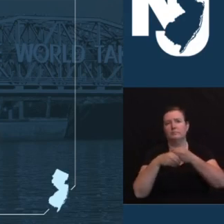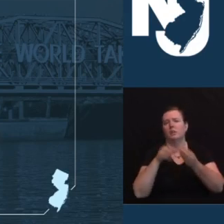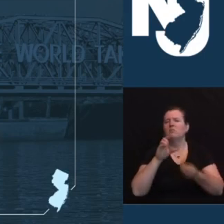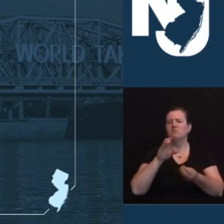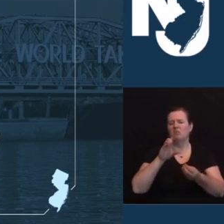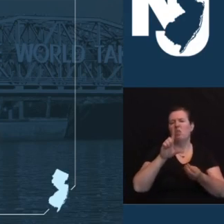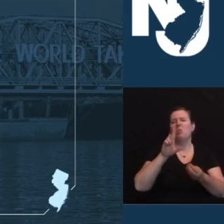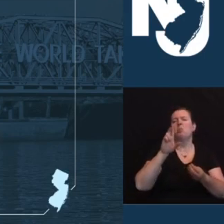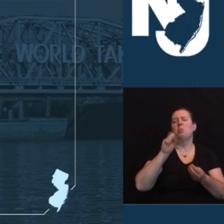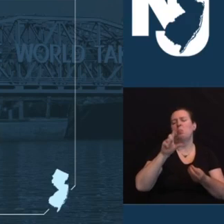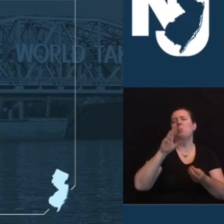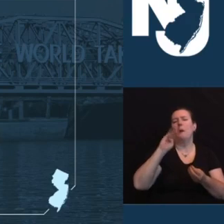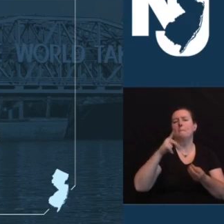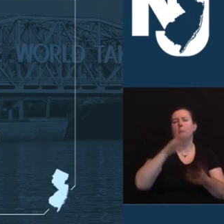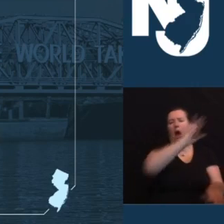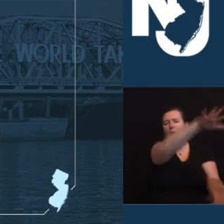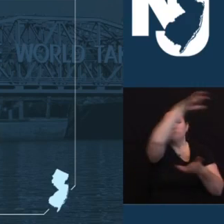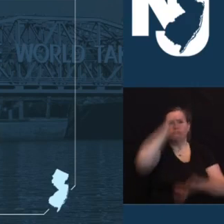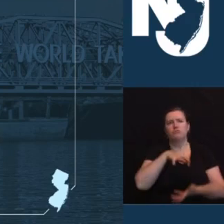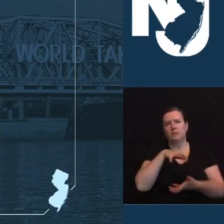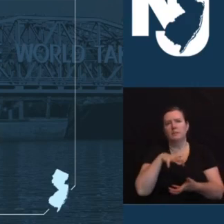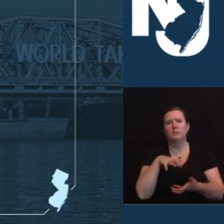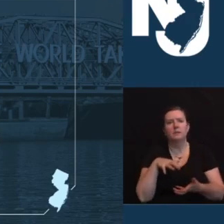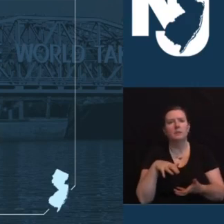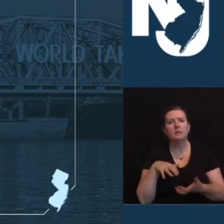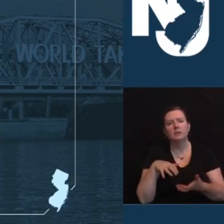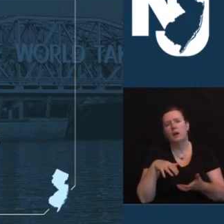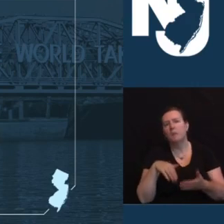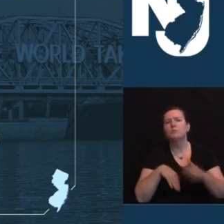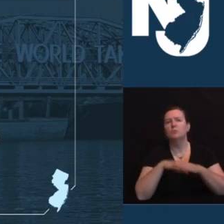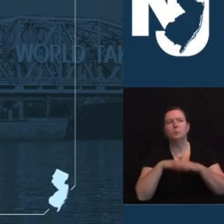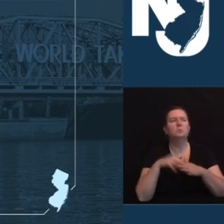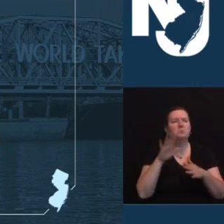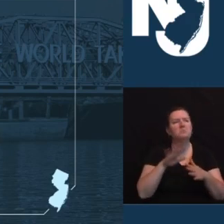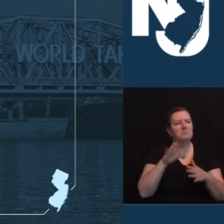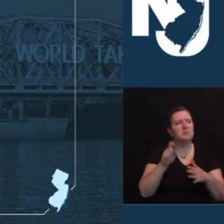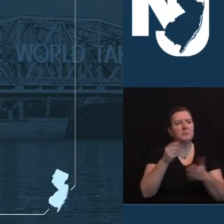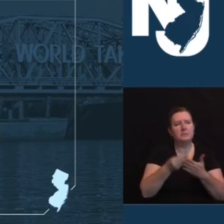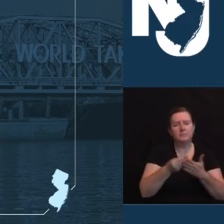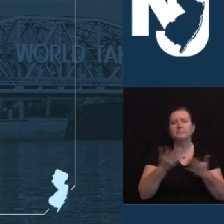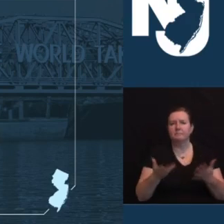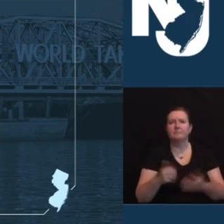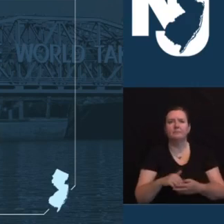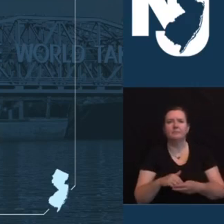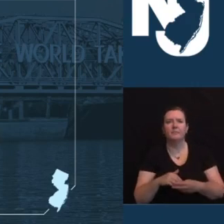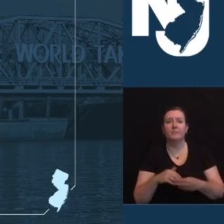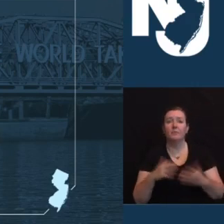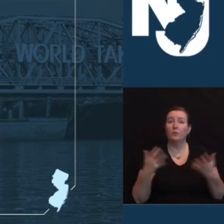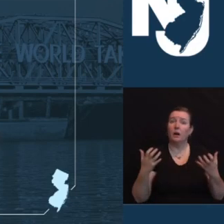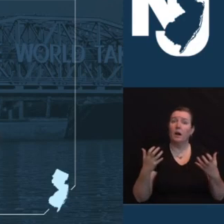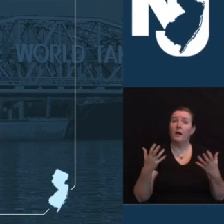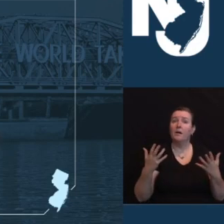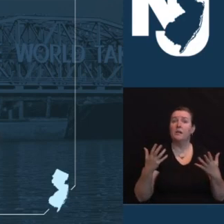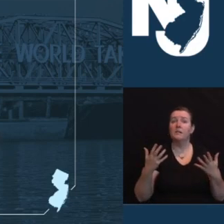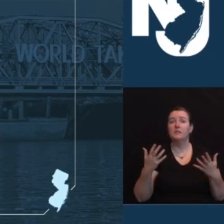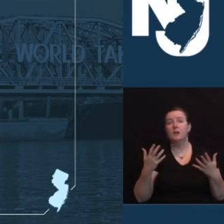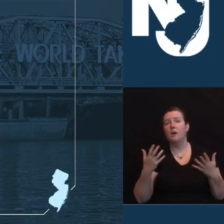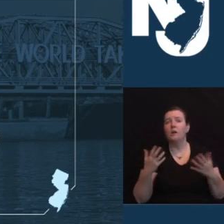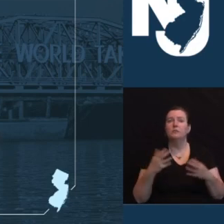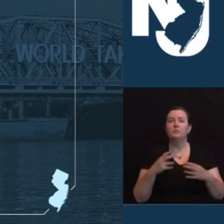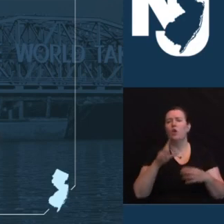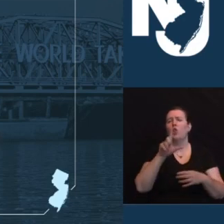up to $1,800. While this is not the long-term relief that we had hoped from Washington, it will certainly help struggling New Jersey